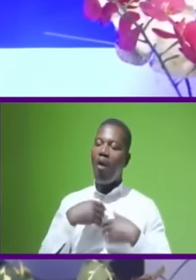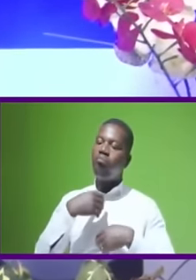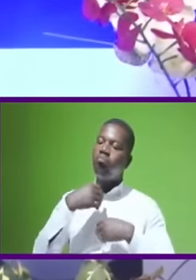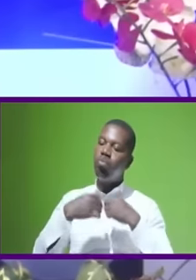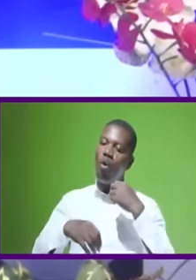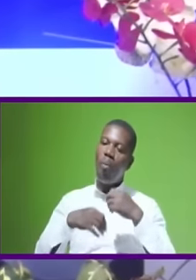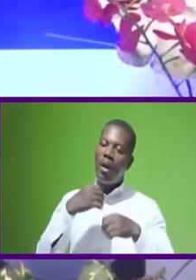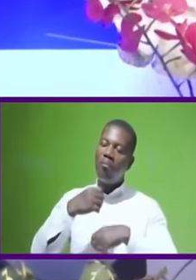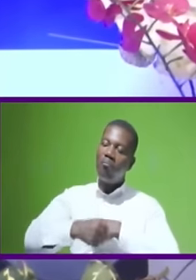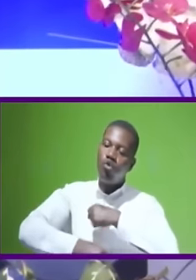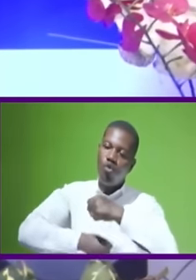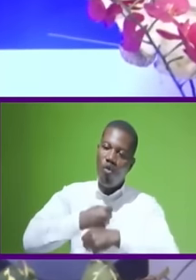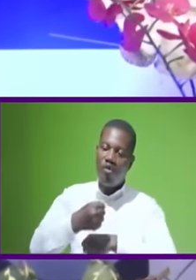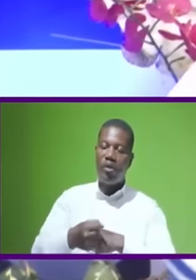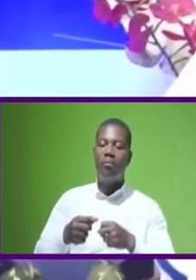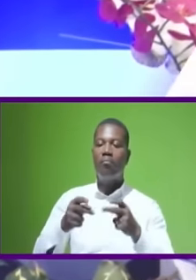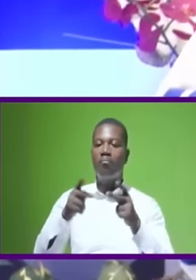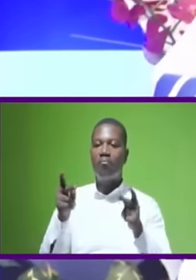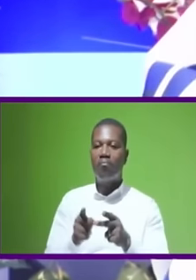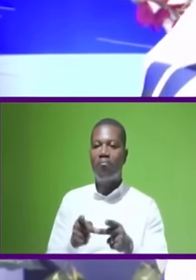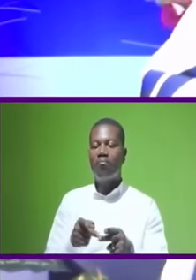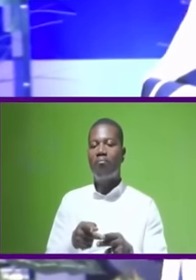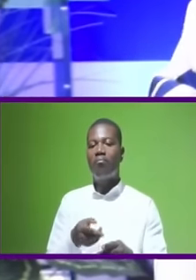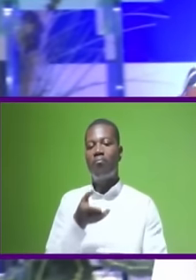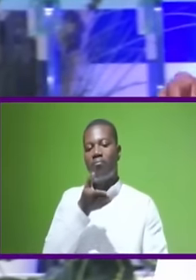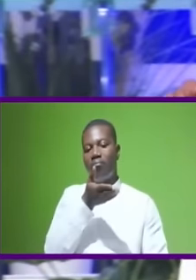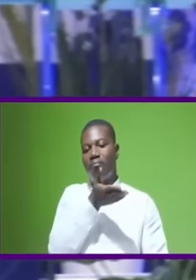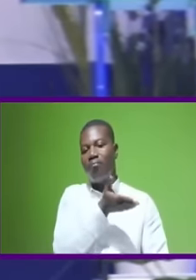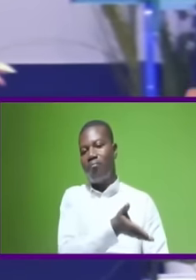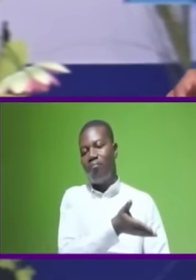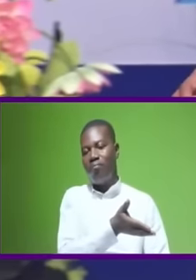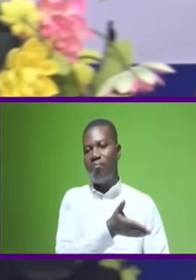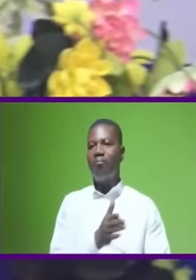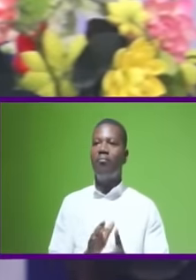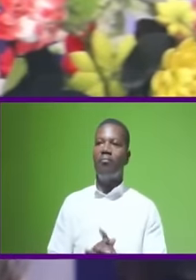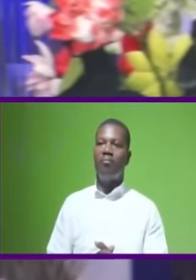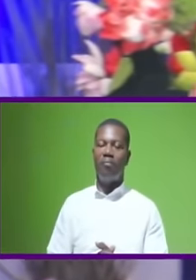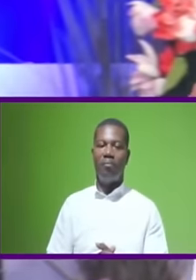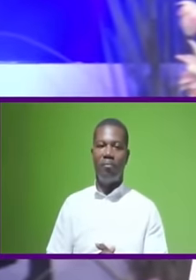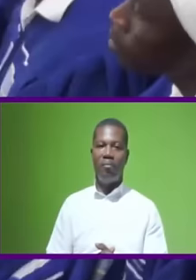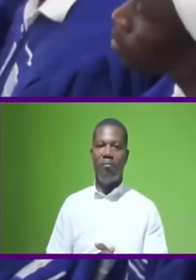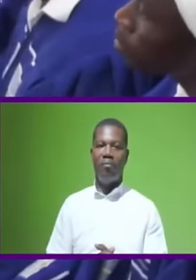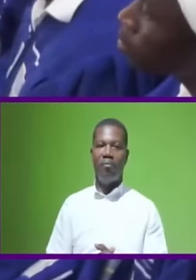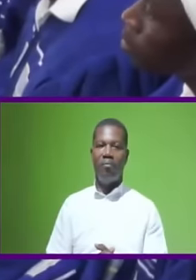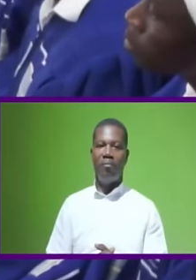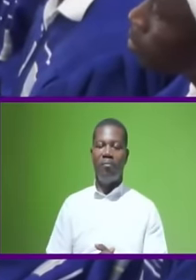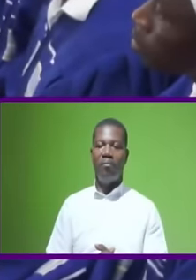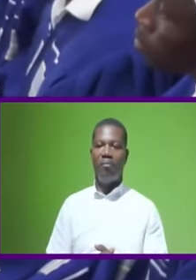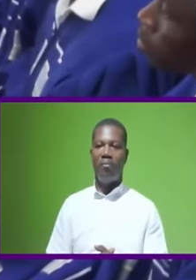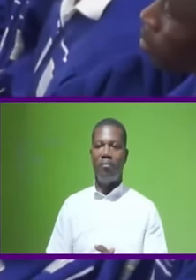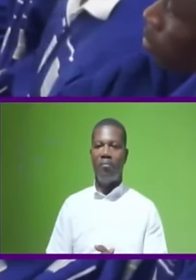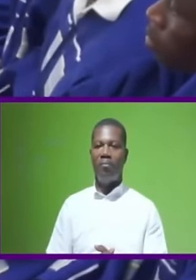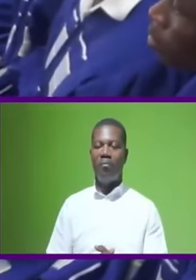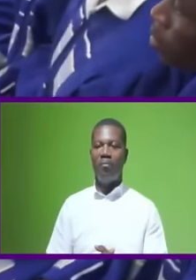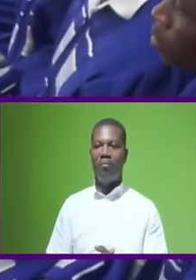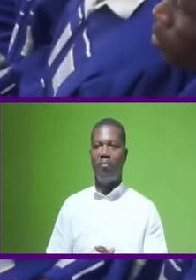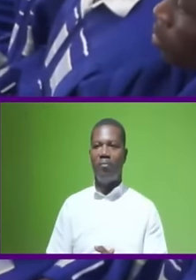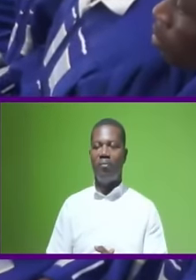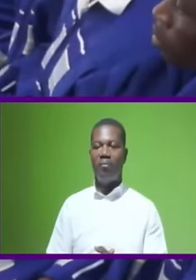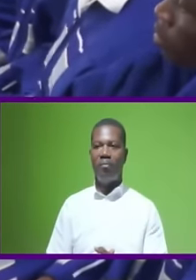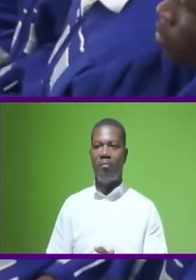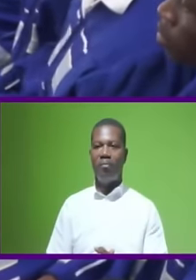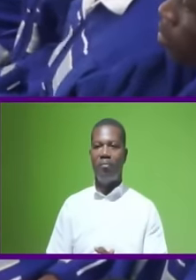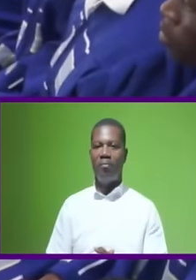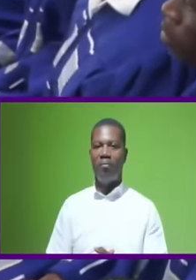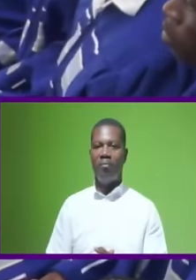third one were the group that were needy, downtrodden, and were poor as at that